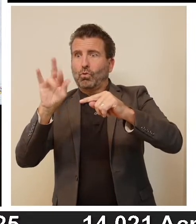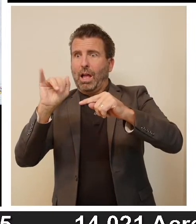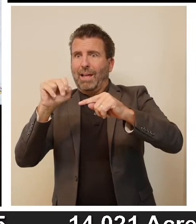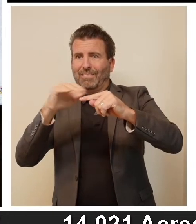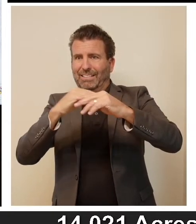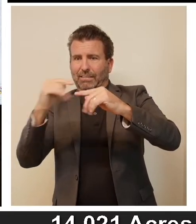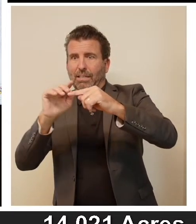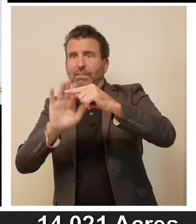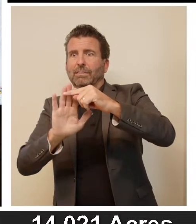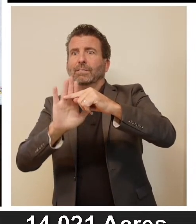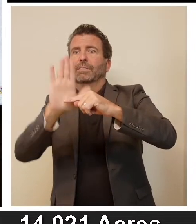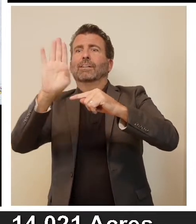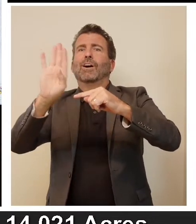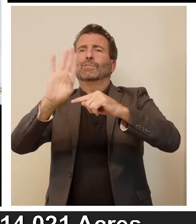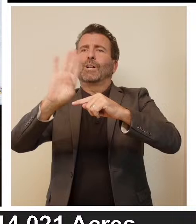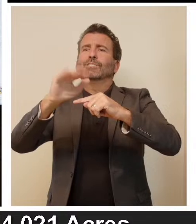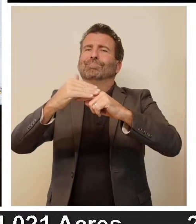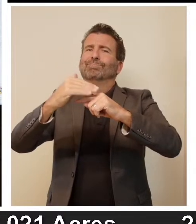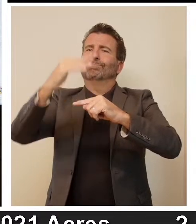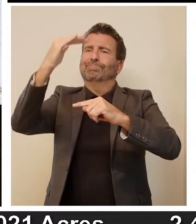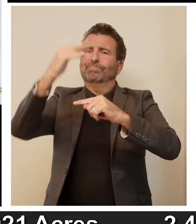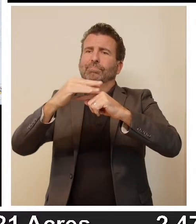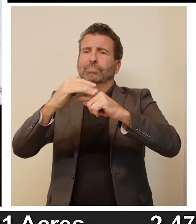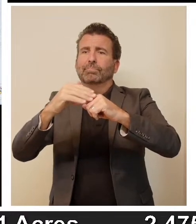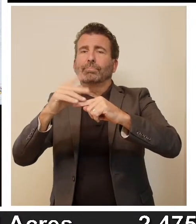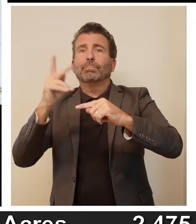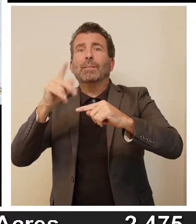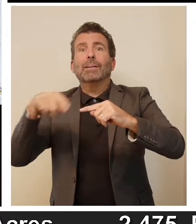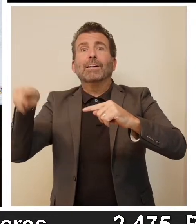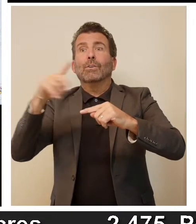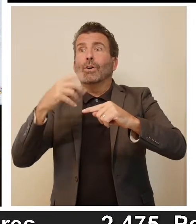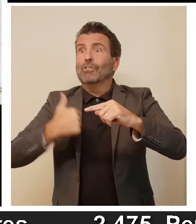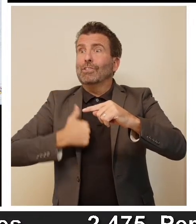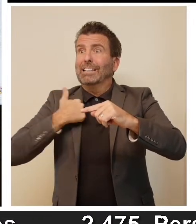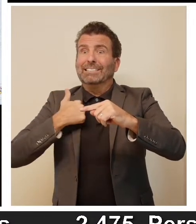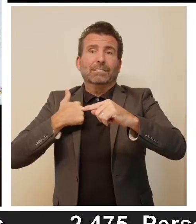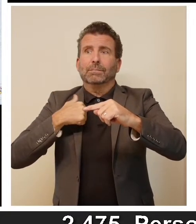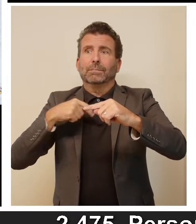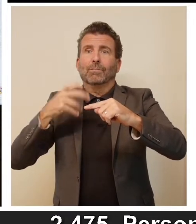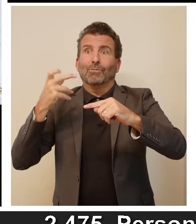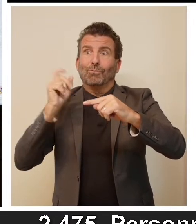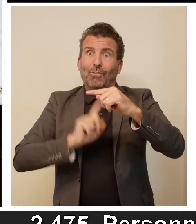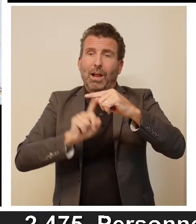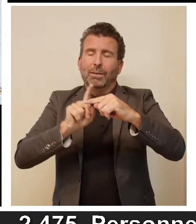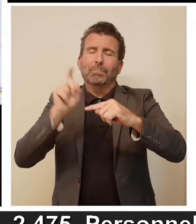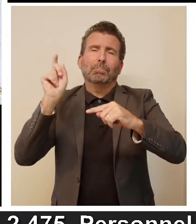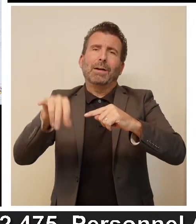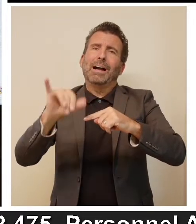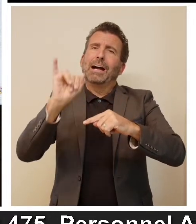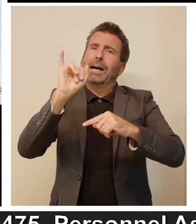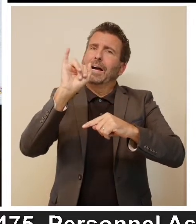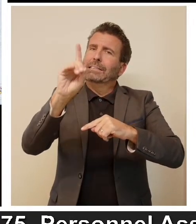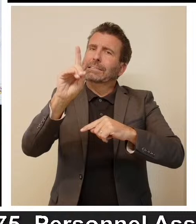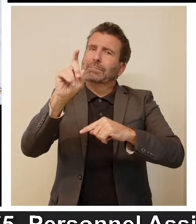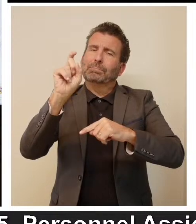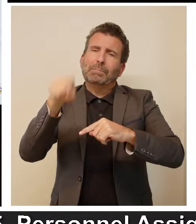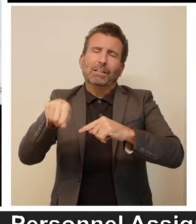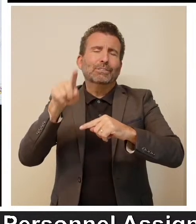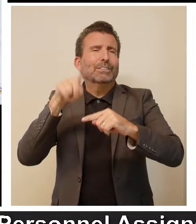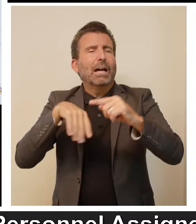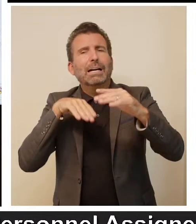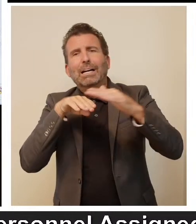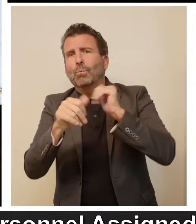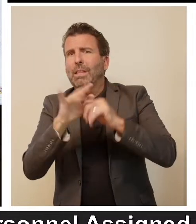you only come there if you're a resident. You have to show identification, proof that you live in that area, whether it's driver's license,